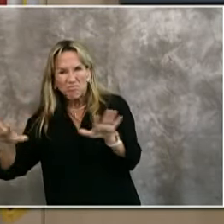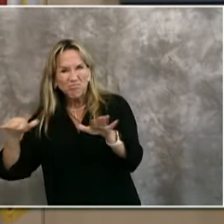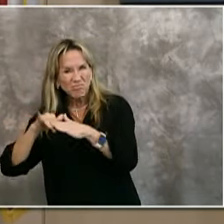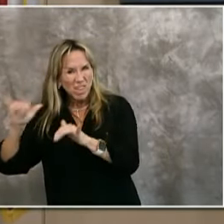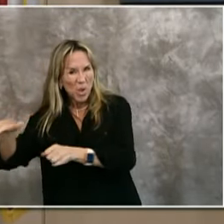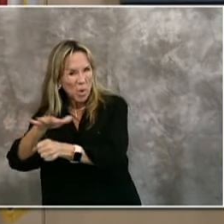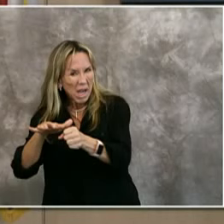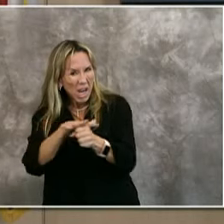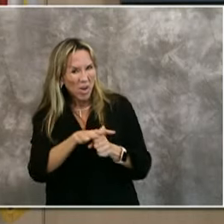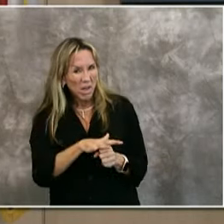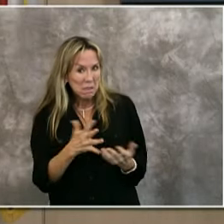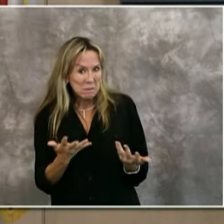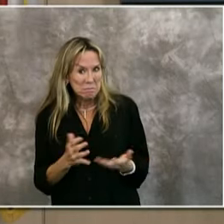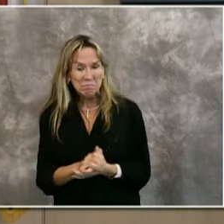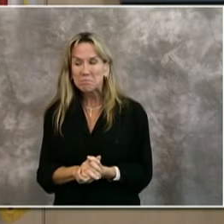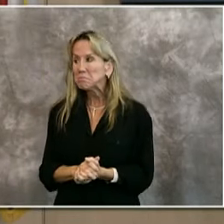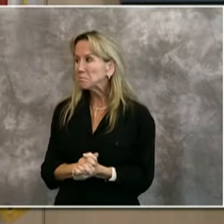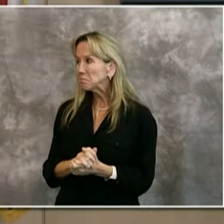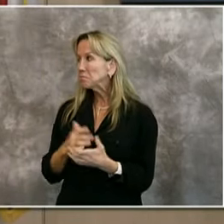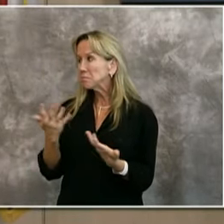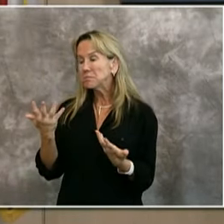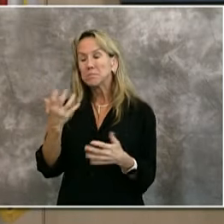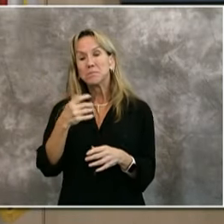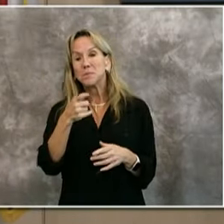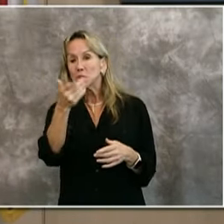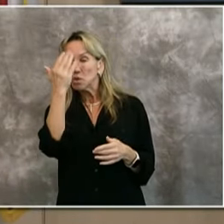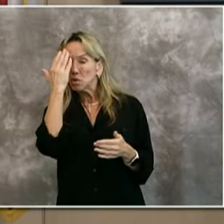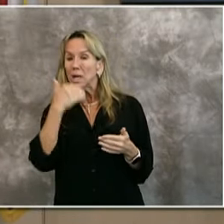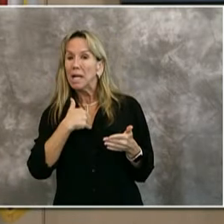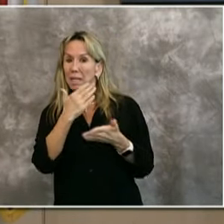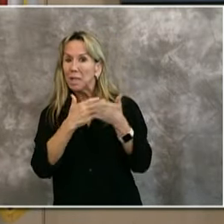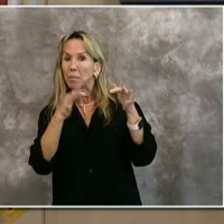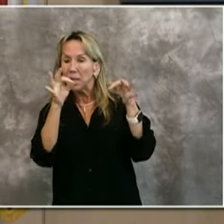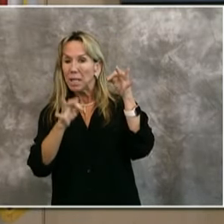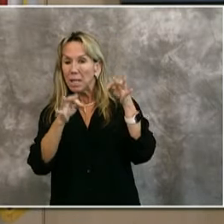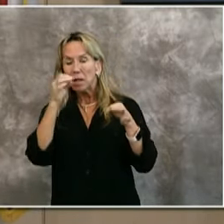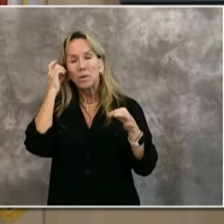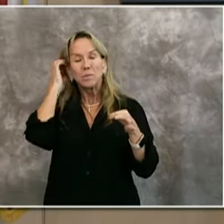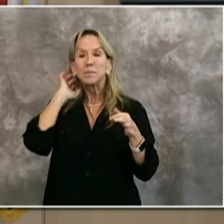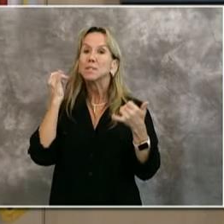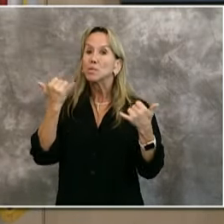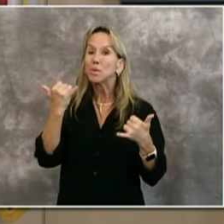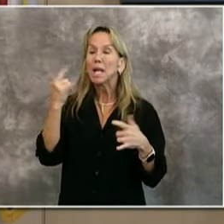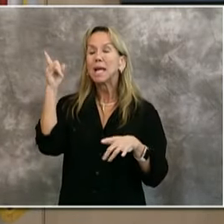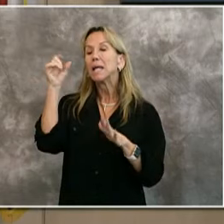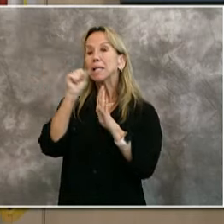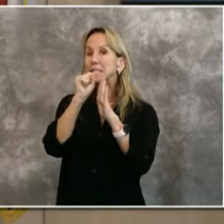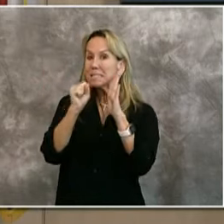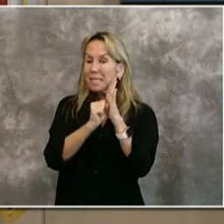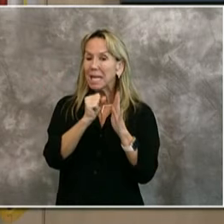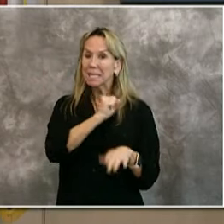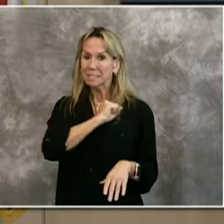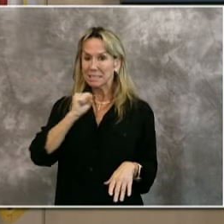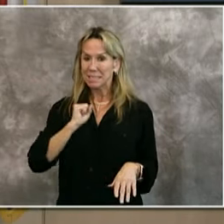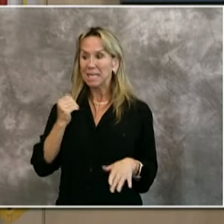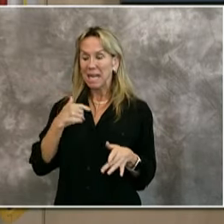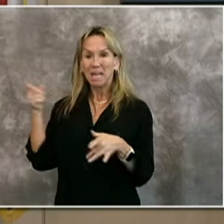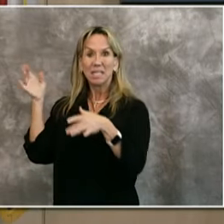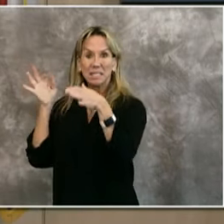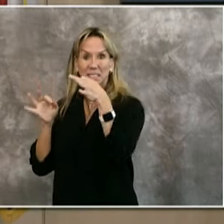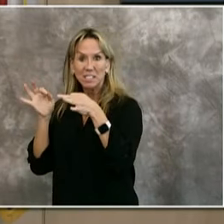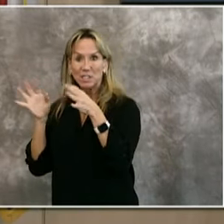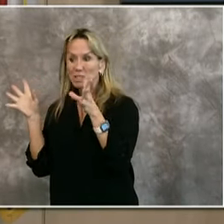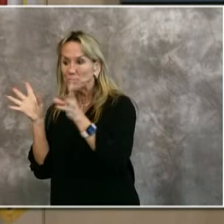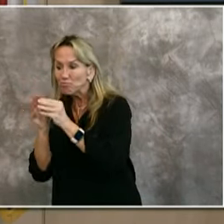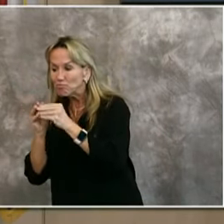and I think you might know, there were some hearings conducted by the State Senate today regarding the impact of